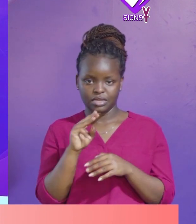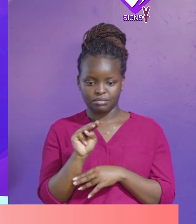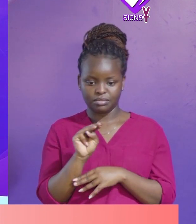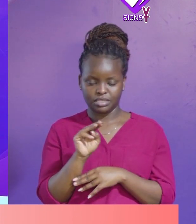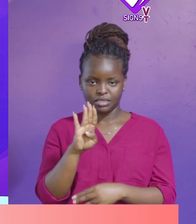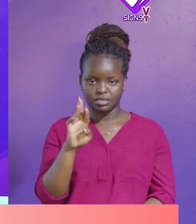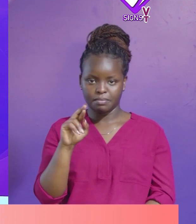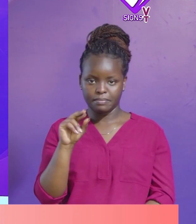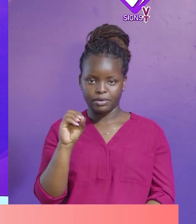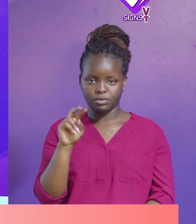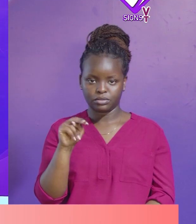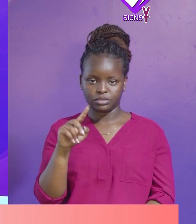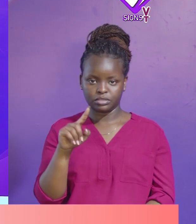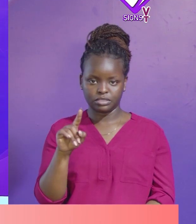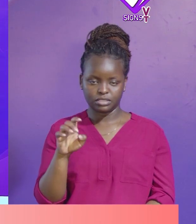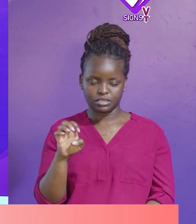bronze.